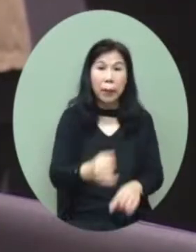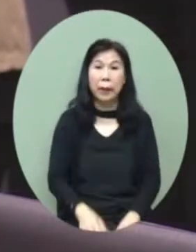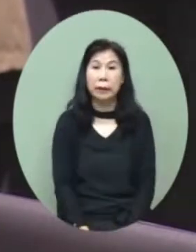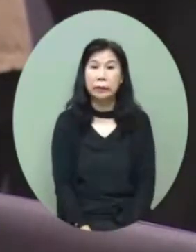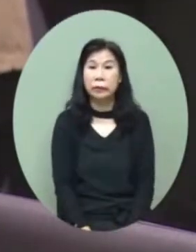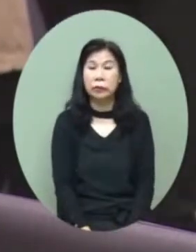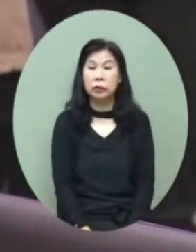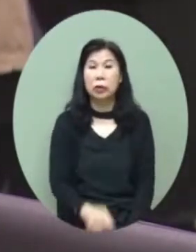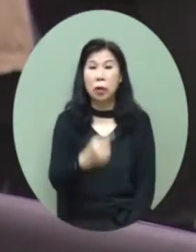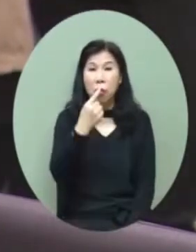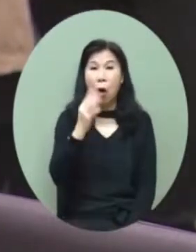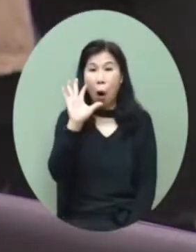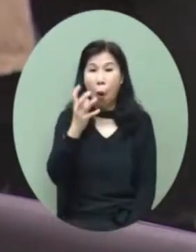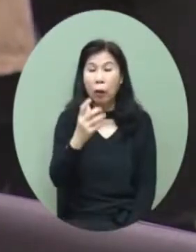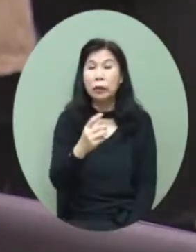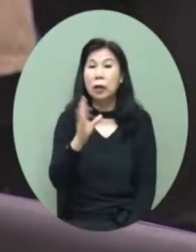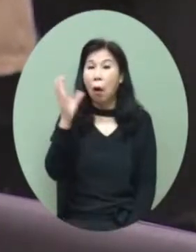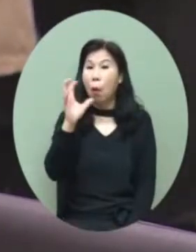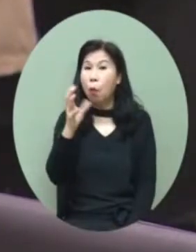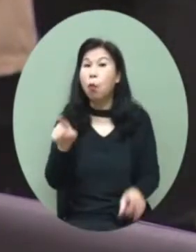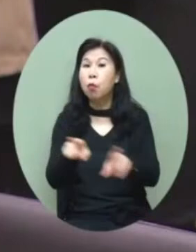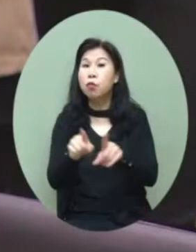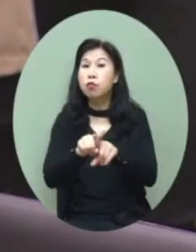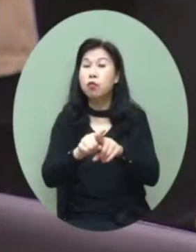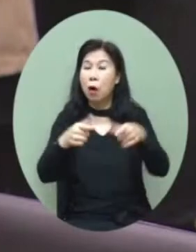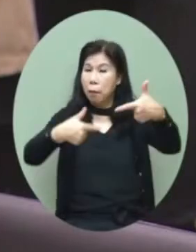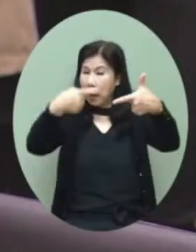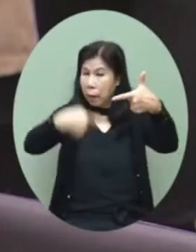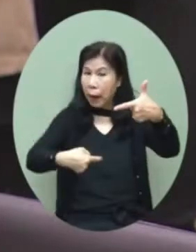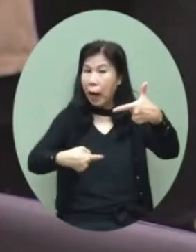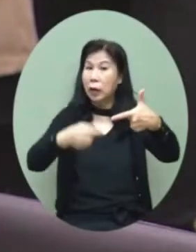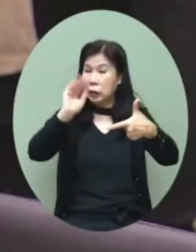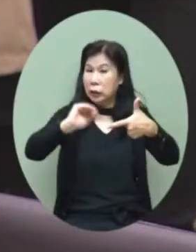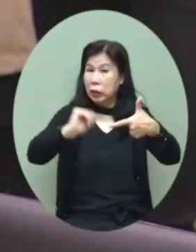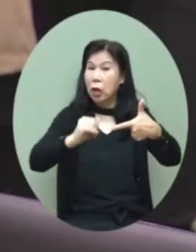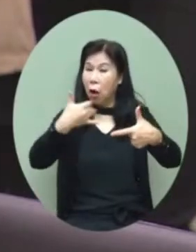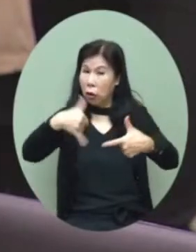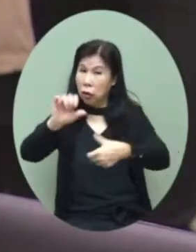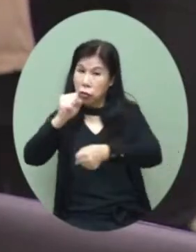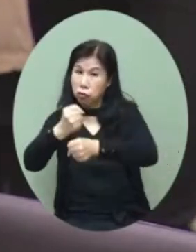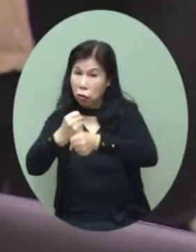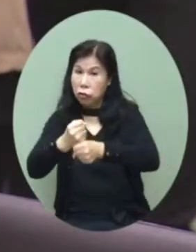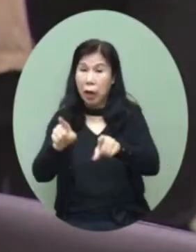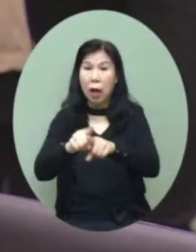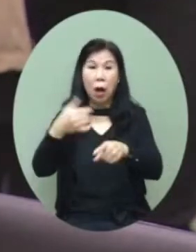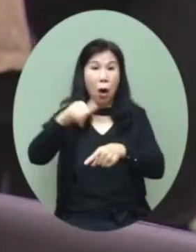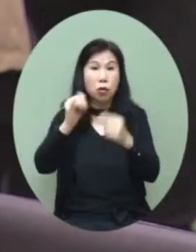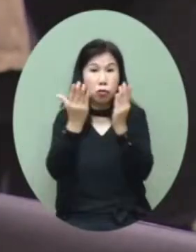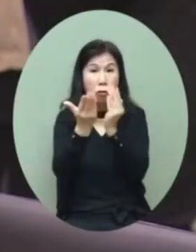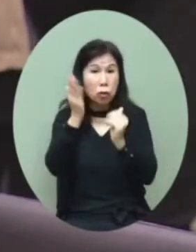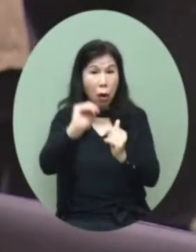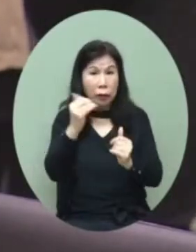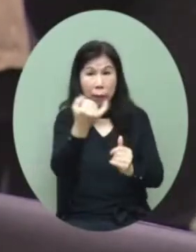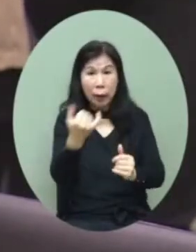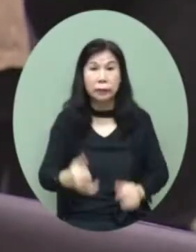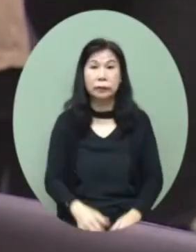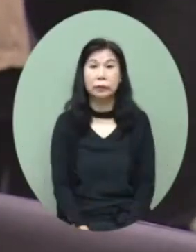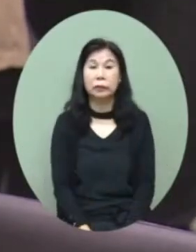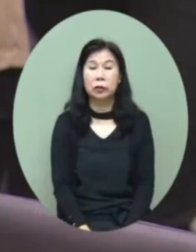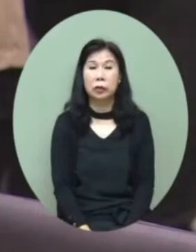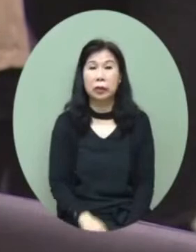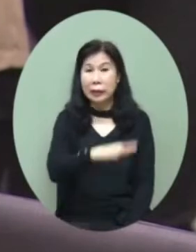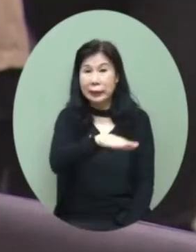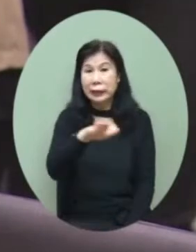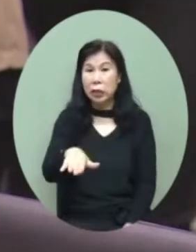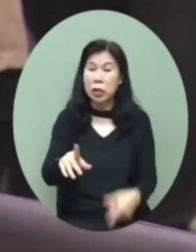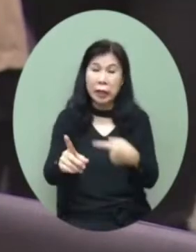students who are unvaccinated be exposed to higher infection risks? And how will the authorities contain the potential outbreaks